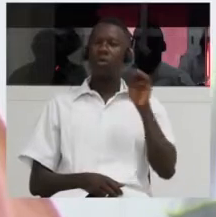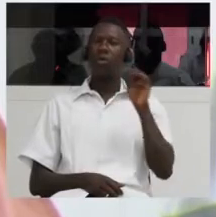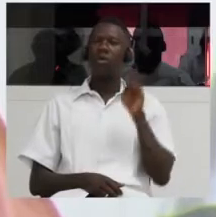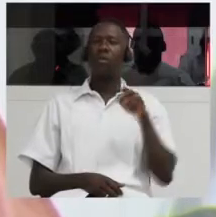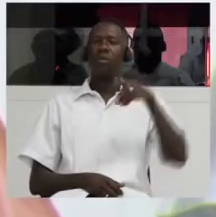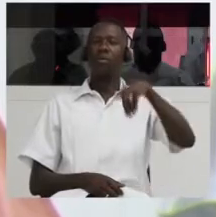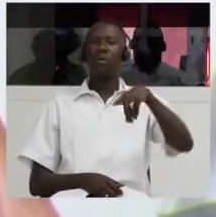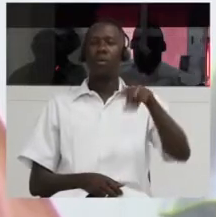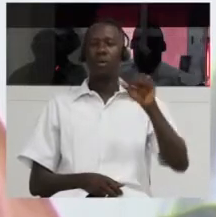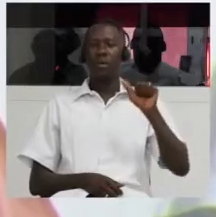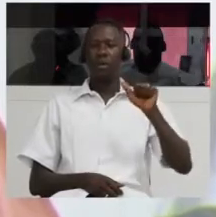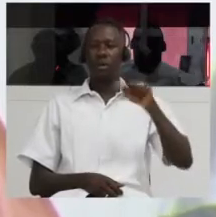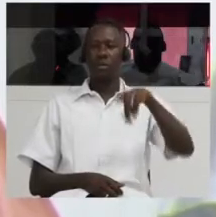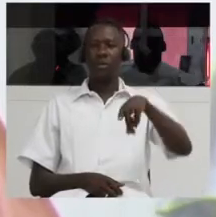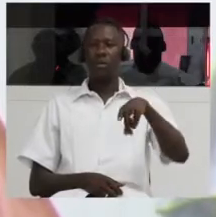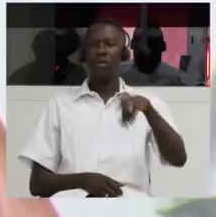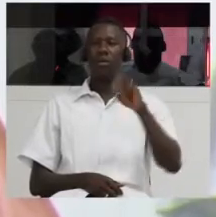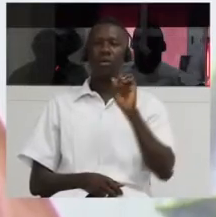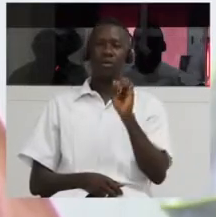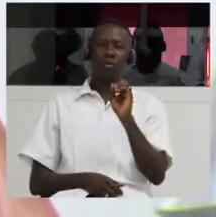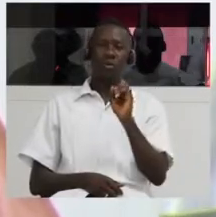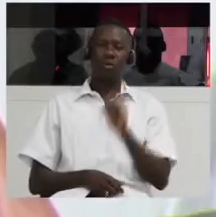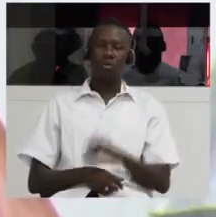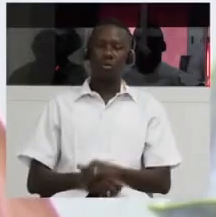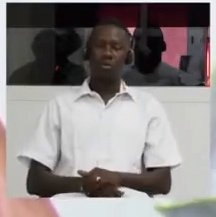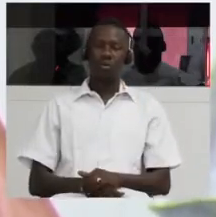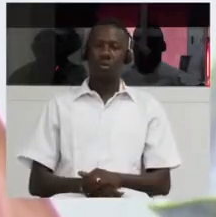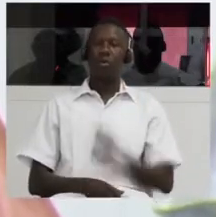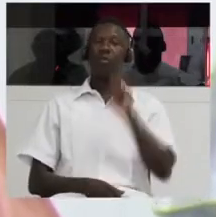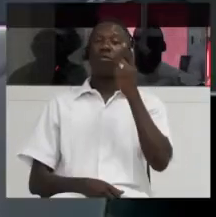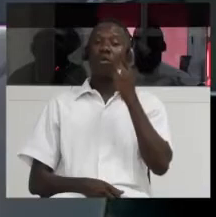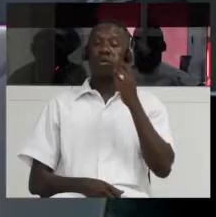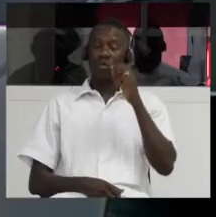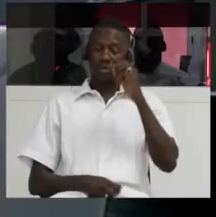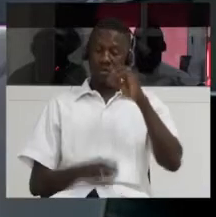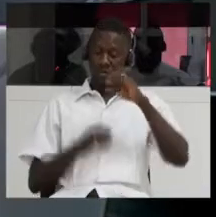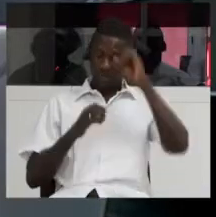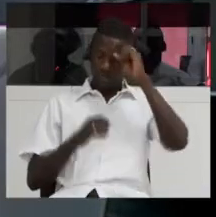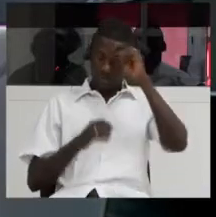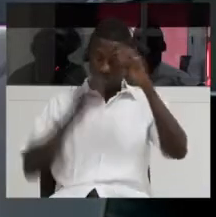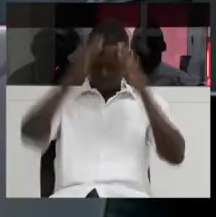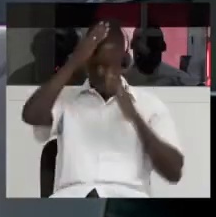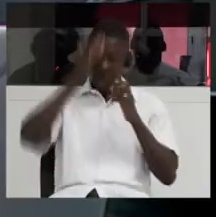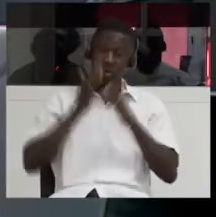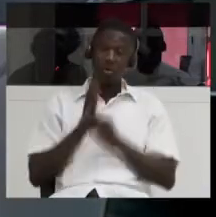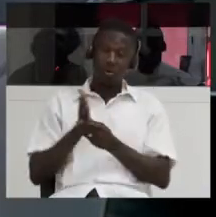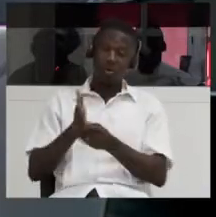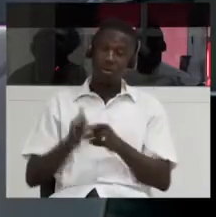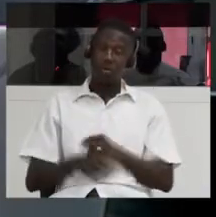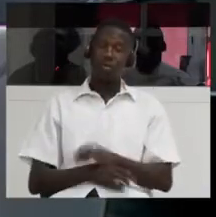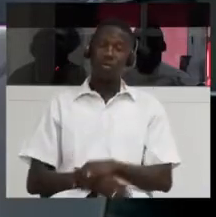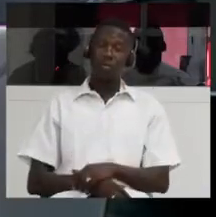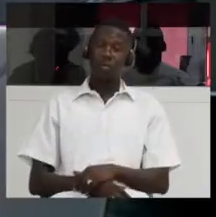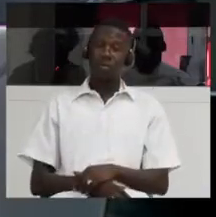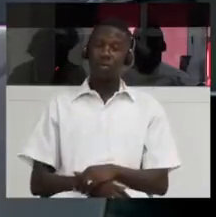If I couldn't call. He was the first State Guard commander after the takeover. By November 1994, where were